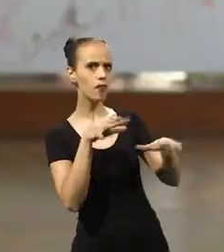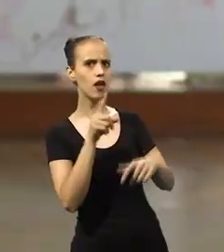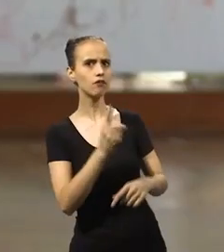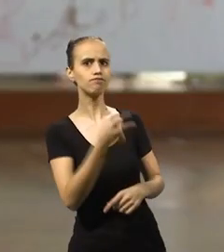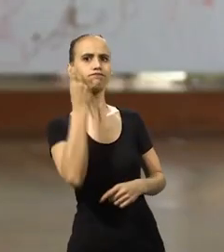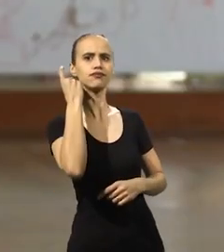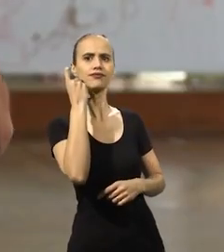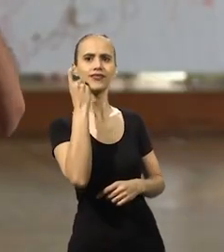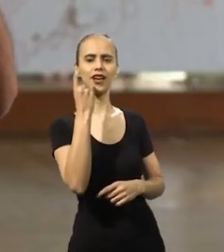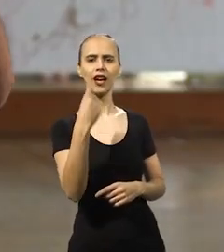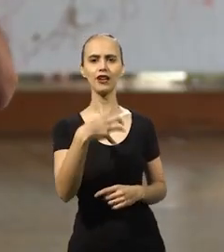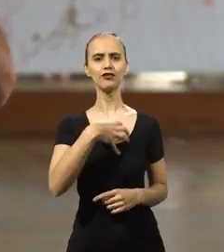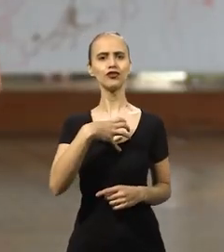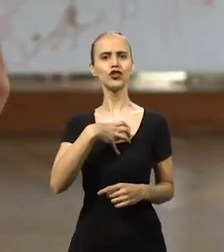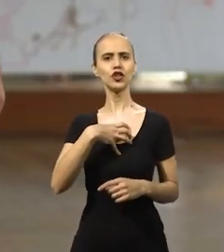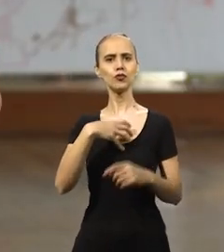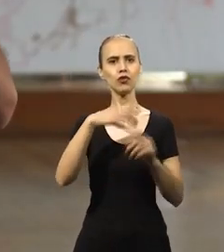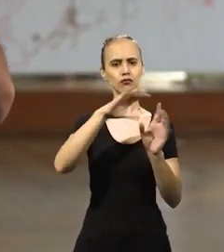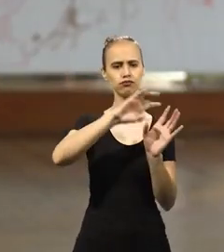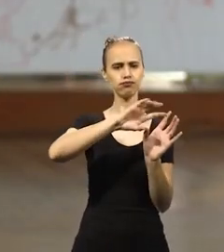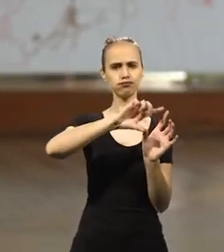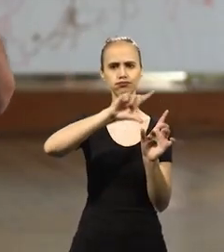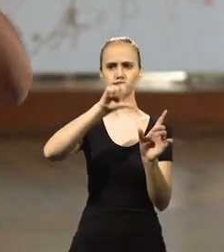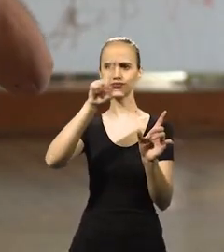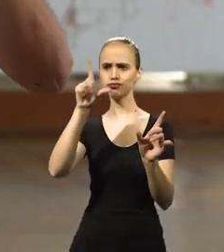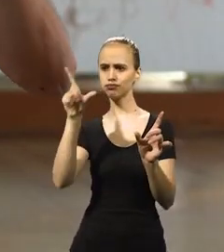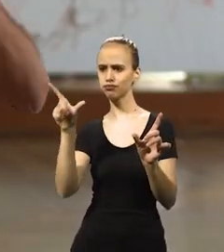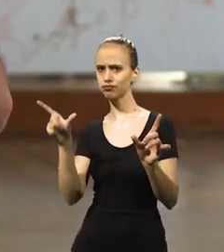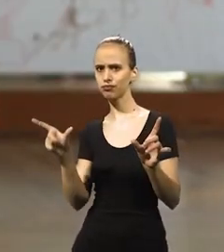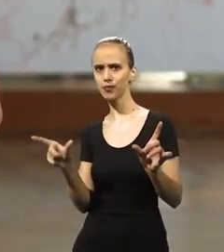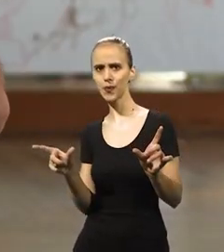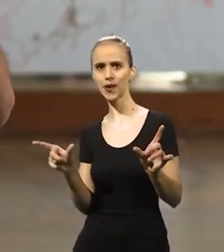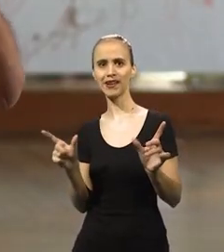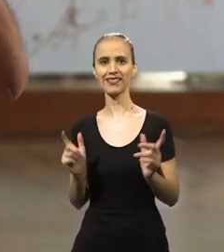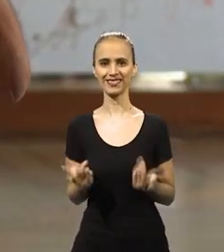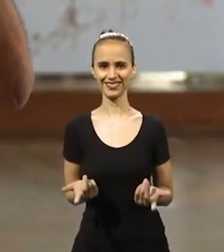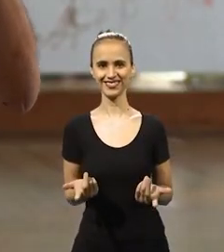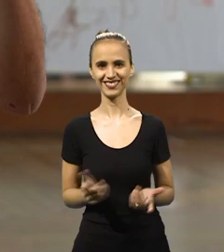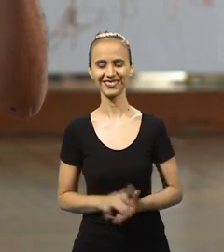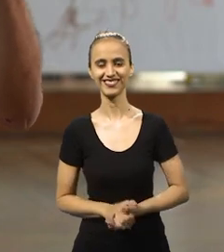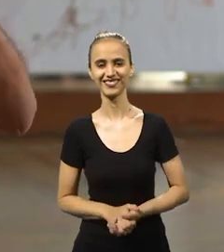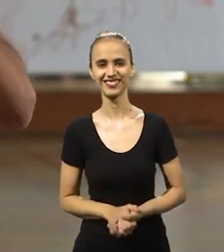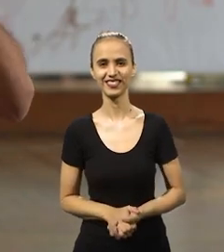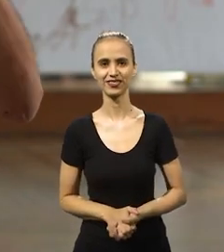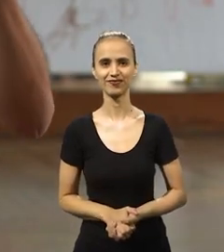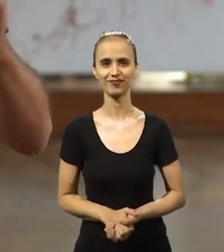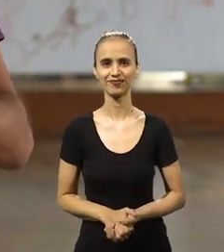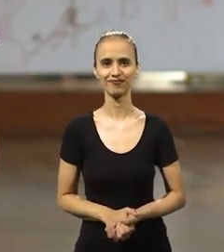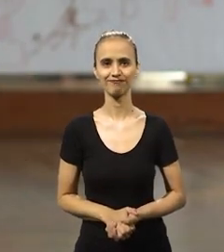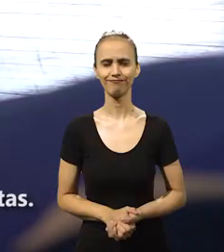training, and we combine the proposal in order to create a kind of arco.